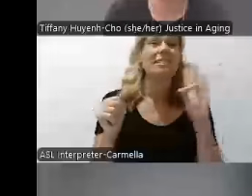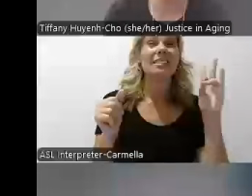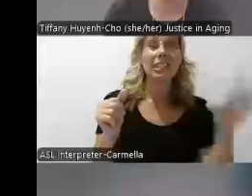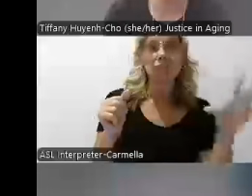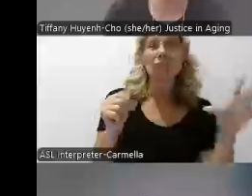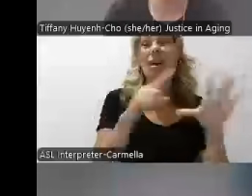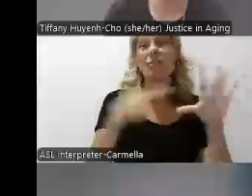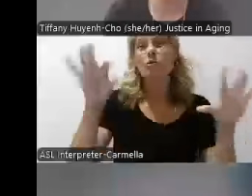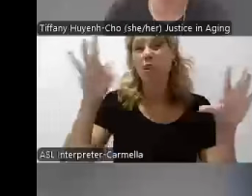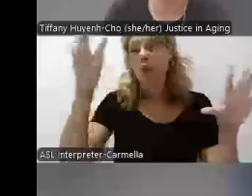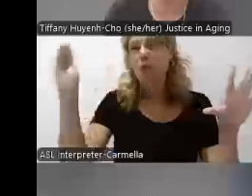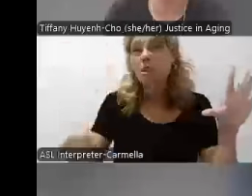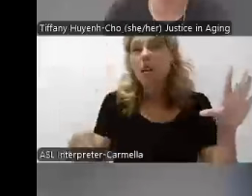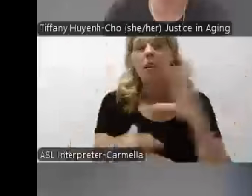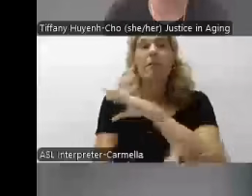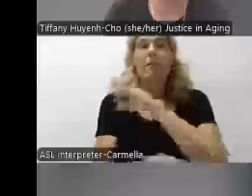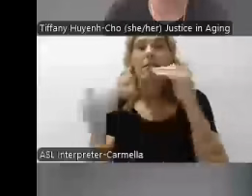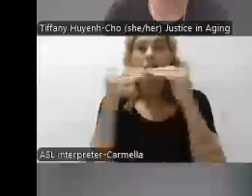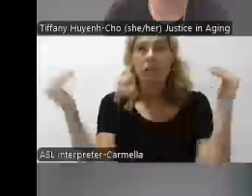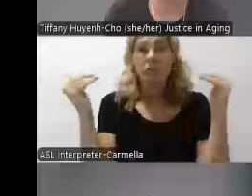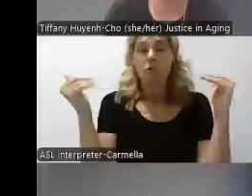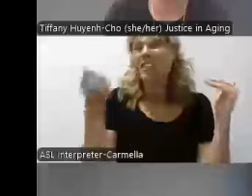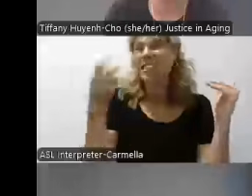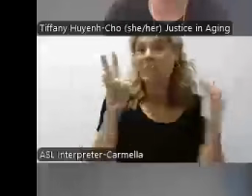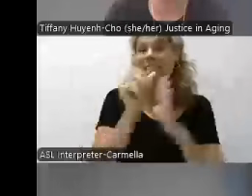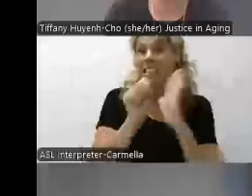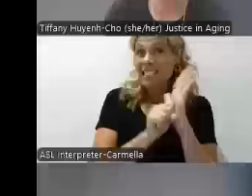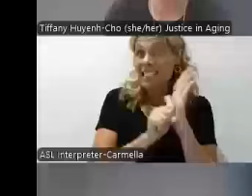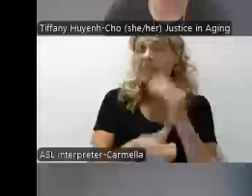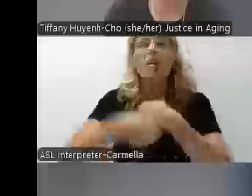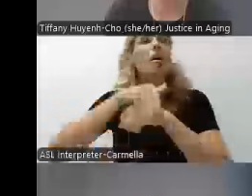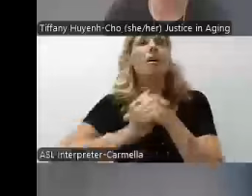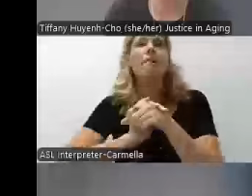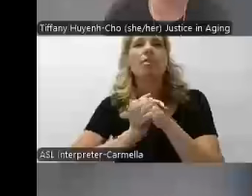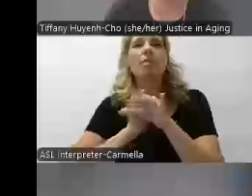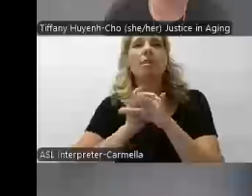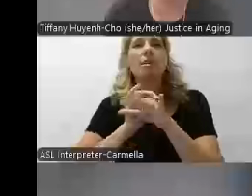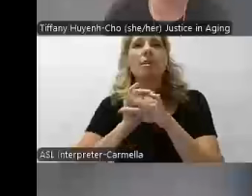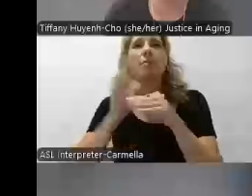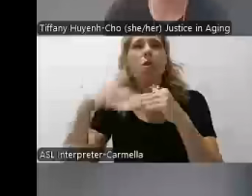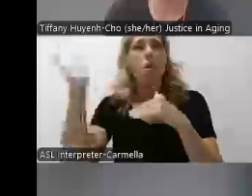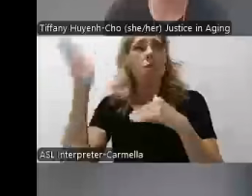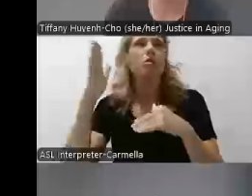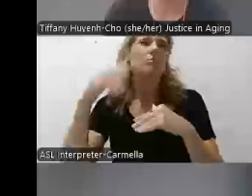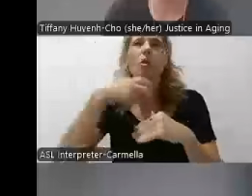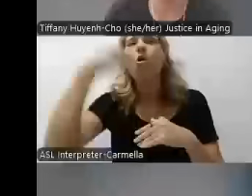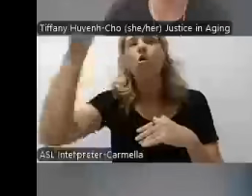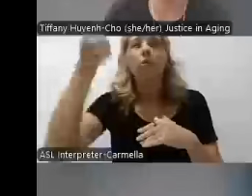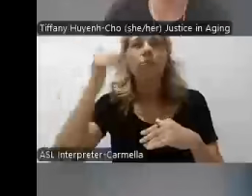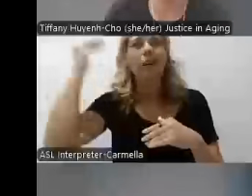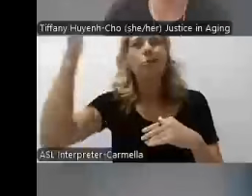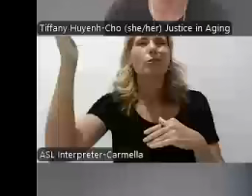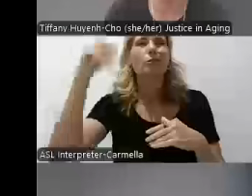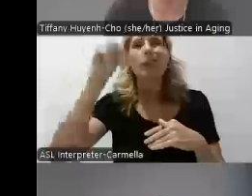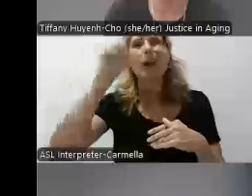99% of the federal poverty level, while 17 states cover older adults and people with disabilities at 100% of the